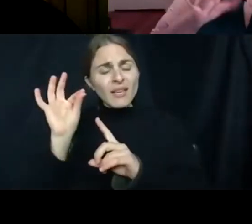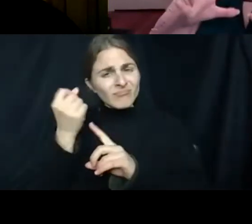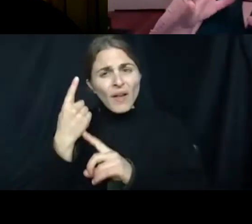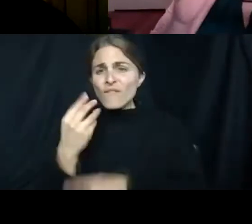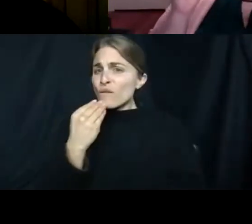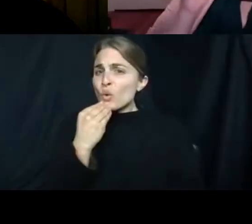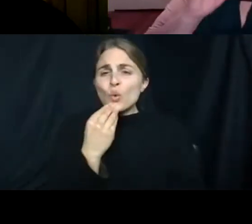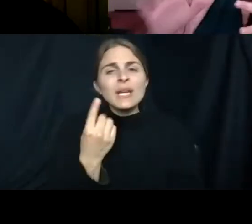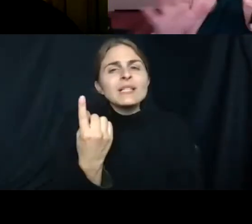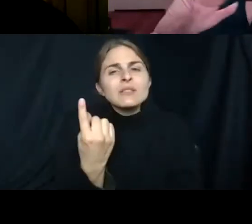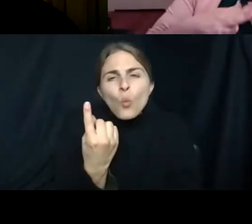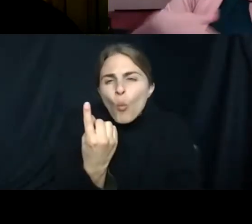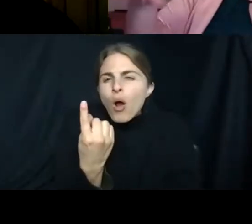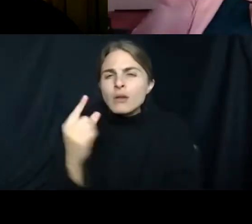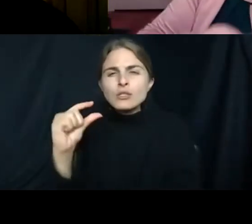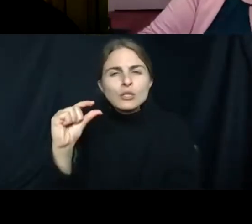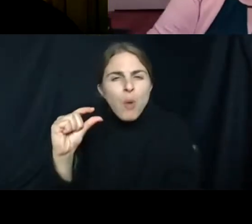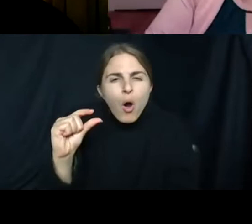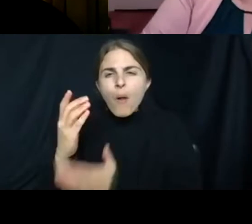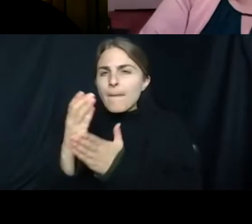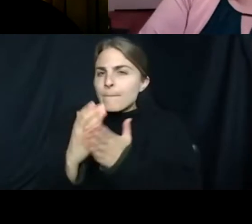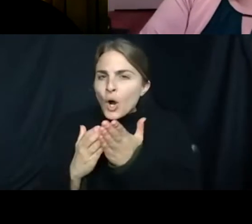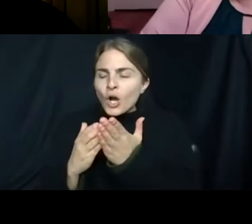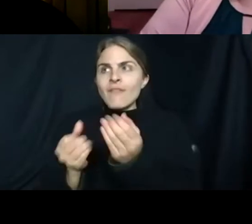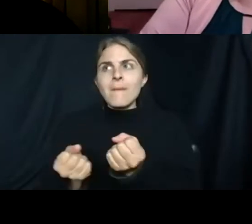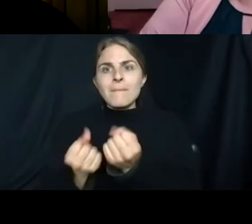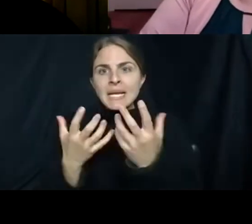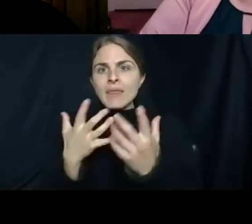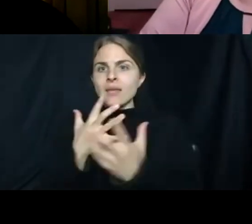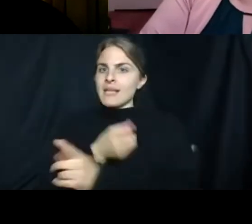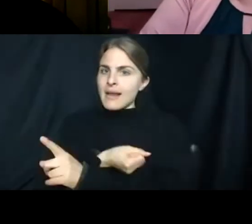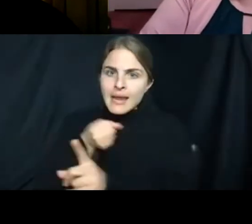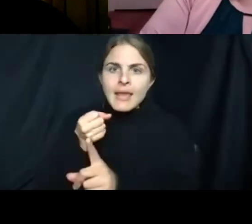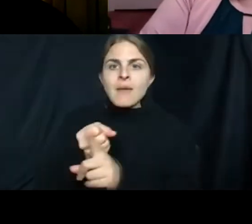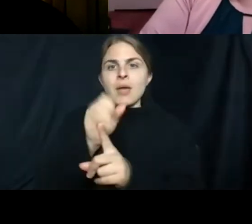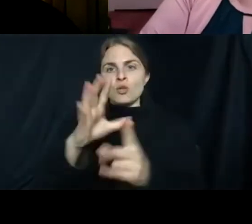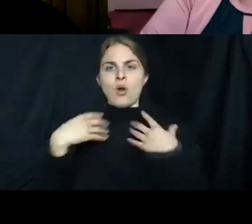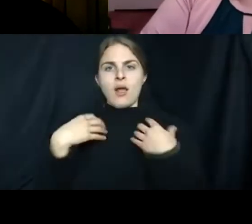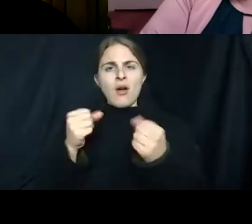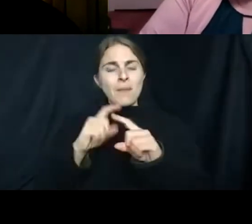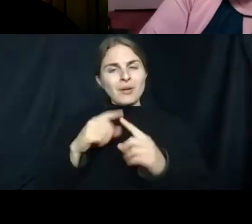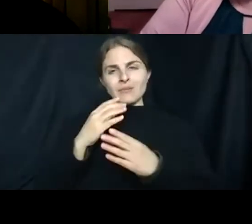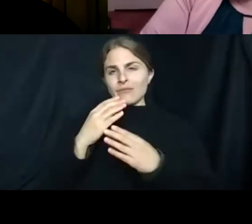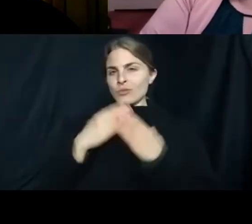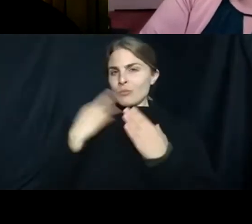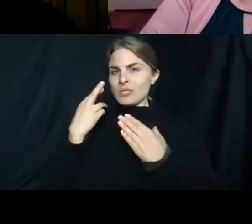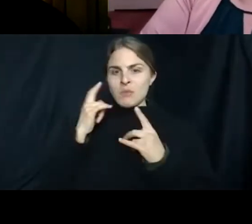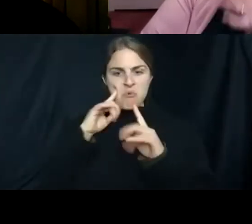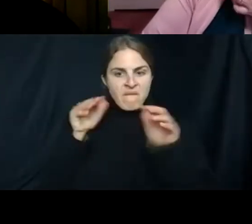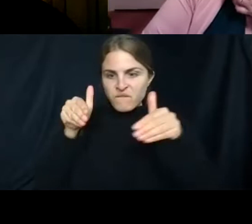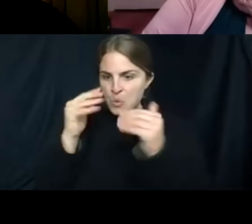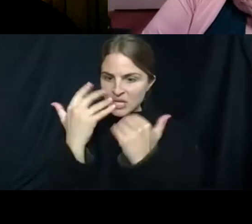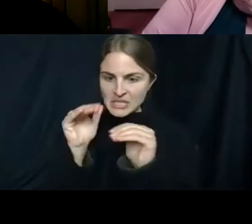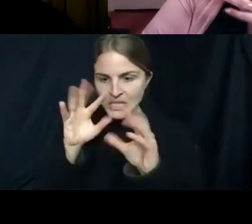one small component of many things that impact overall health. But for some reason, people tend to fixate on it.